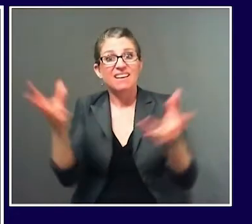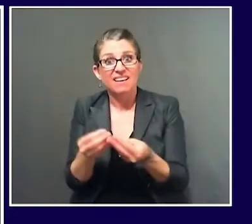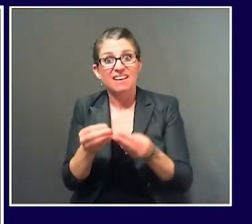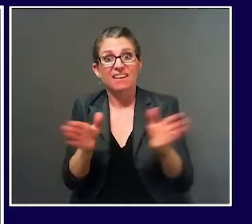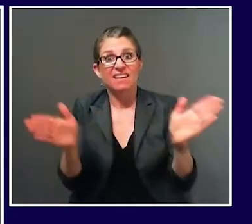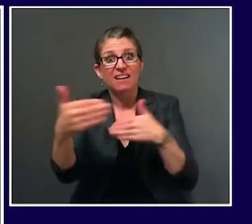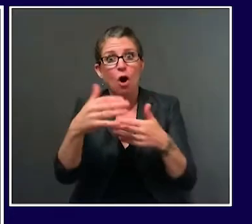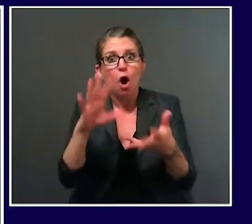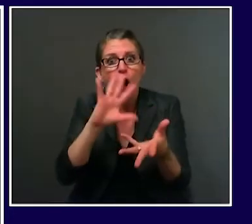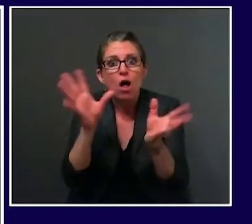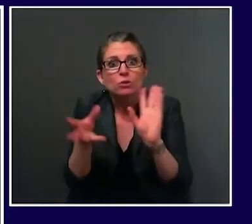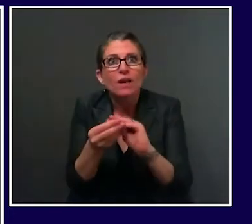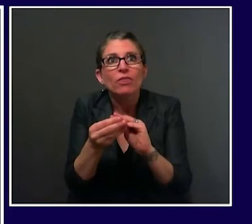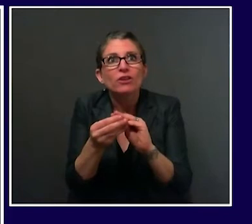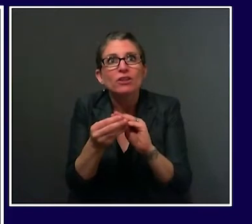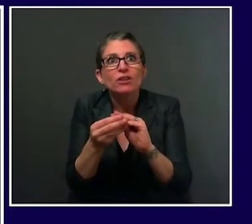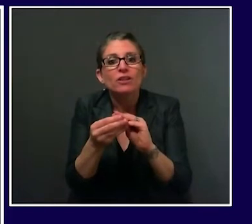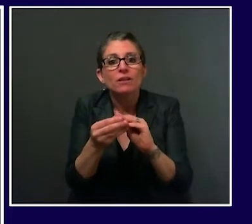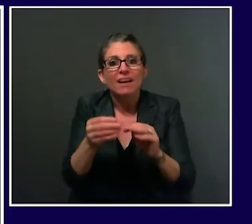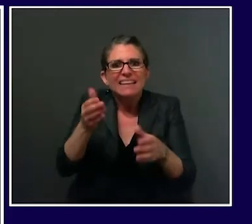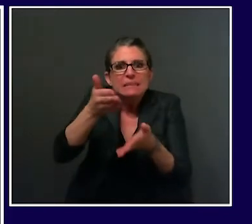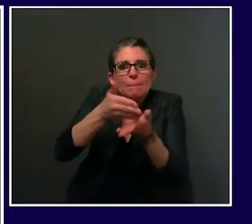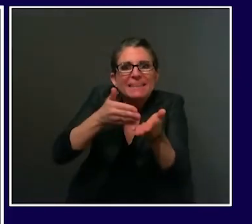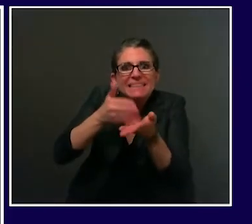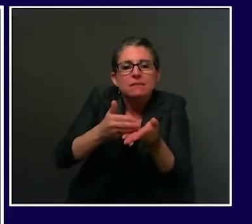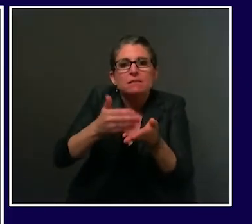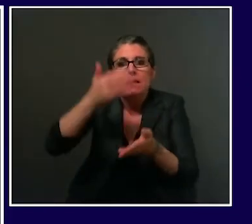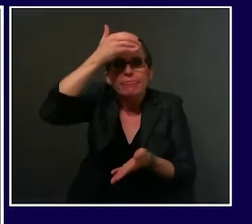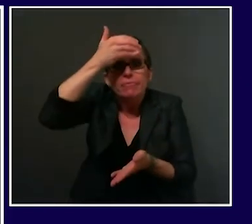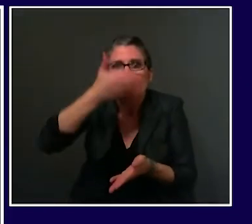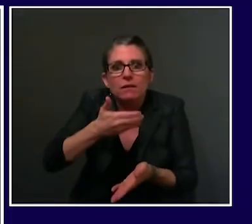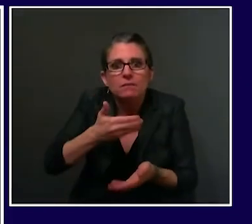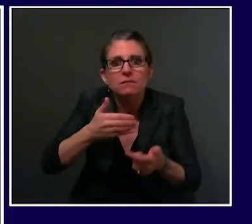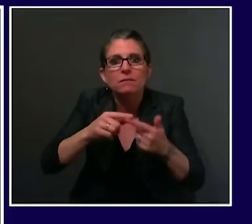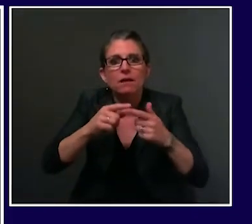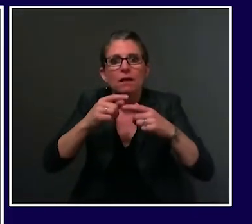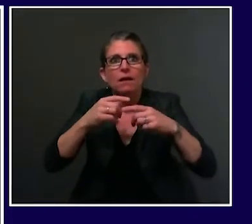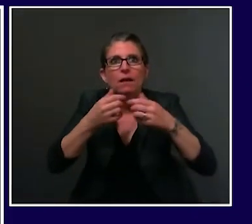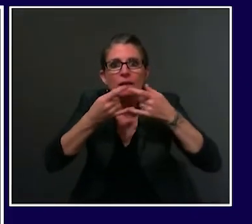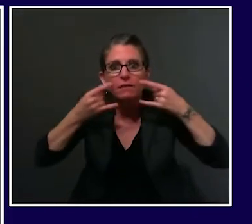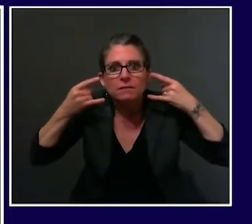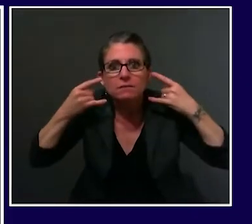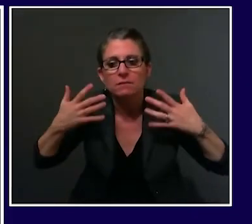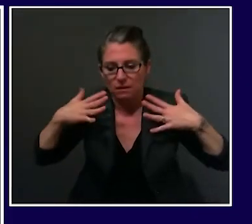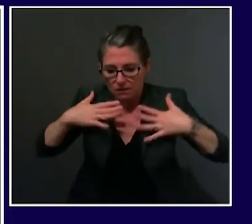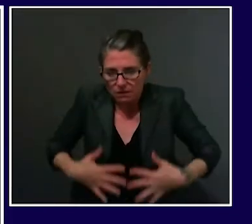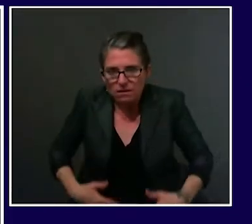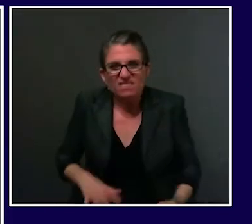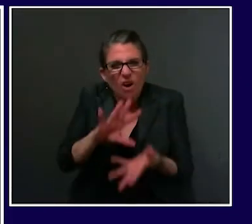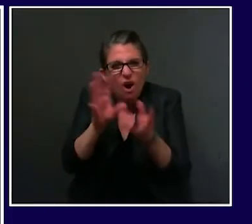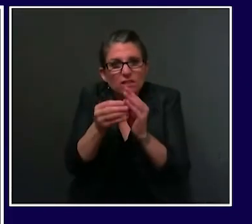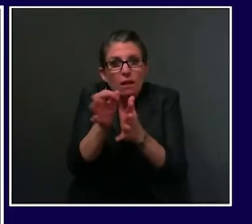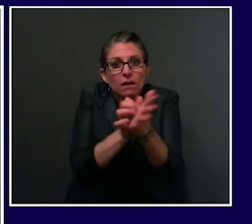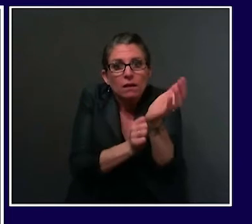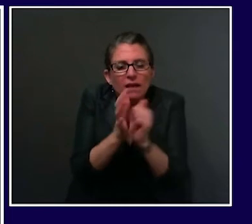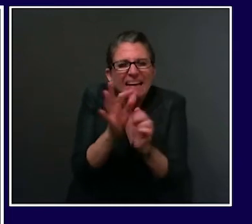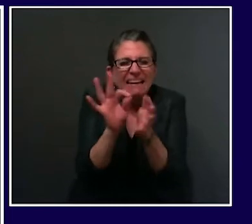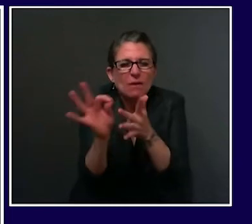190 pieces of PPE that were delivered across the state yesterday during a day we were shifting the nature of our